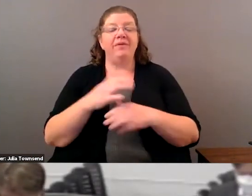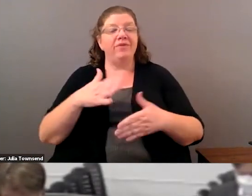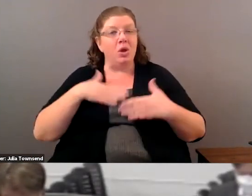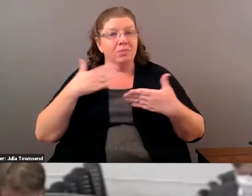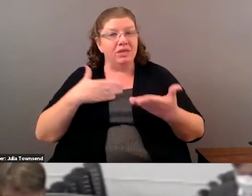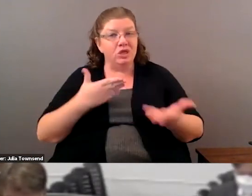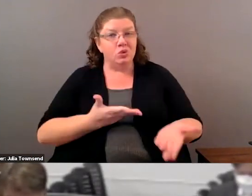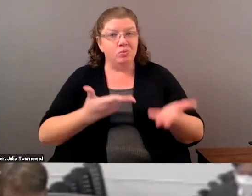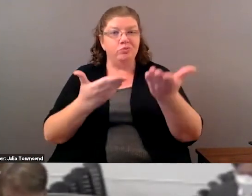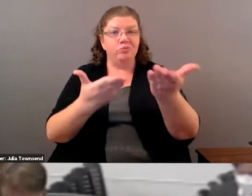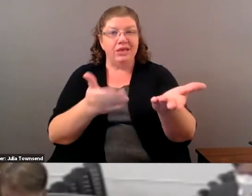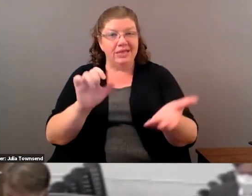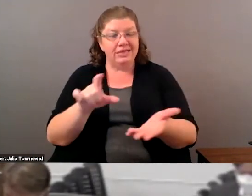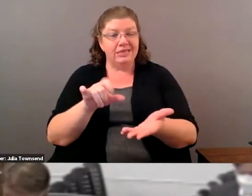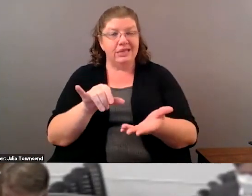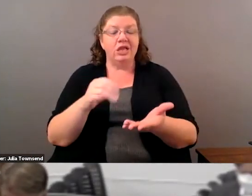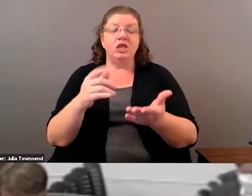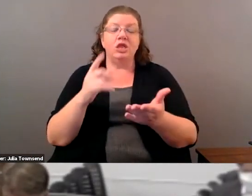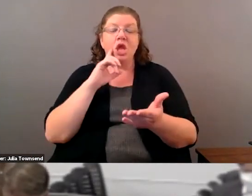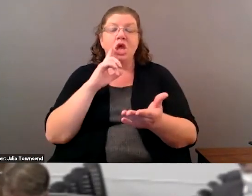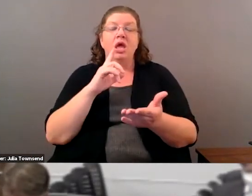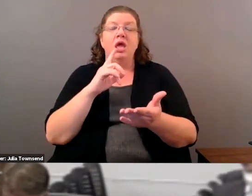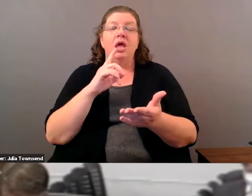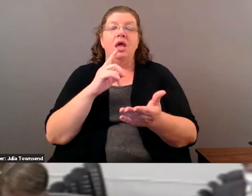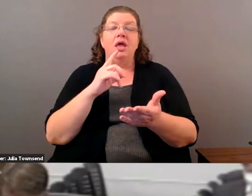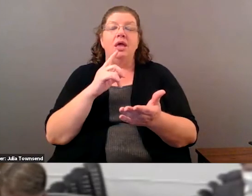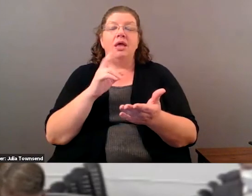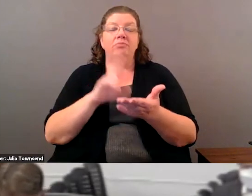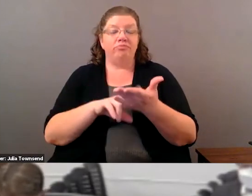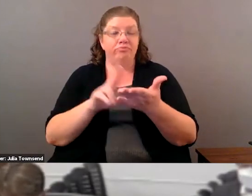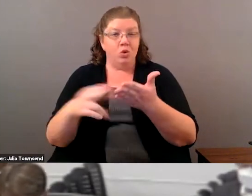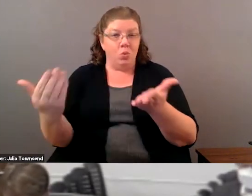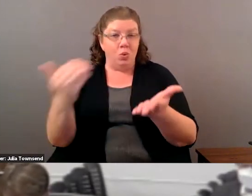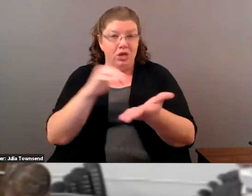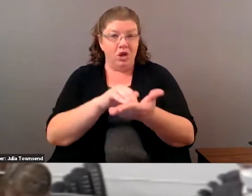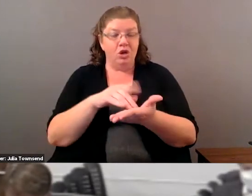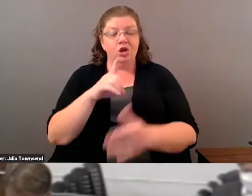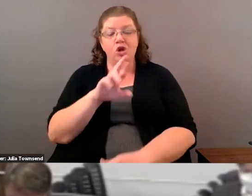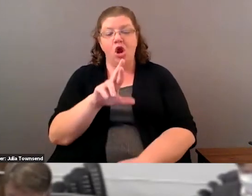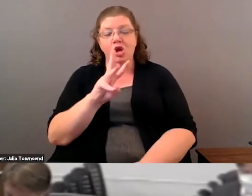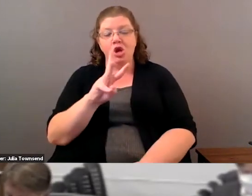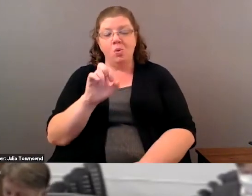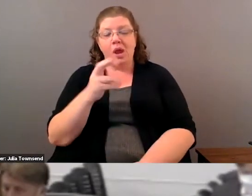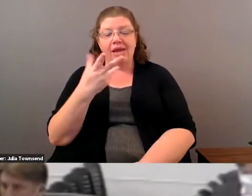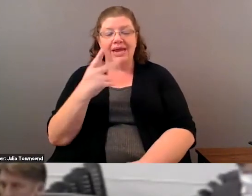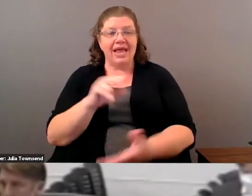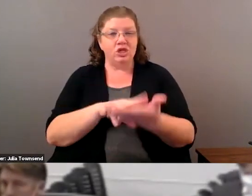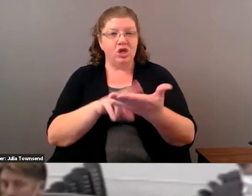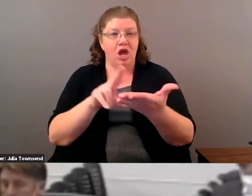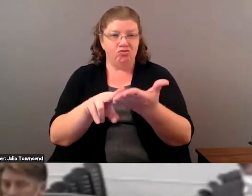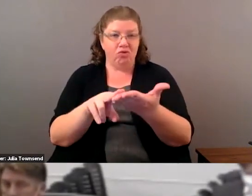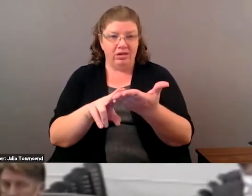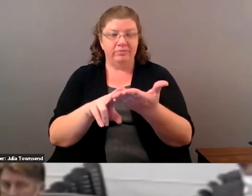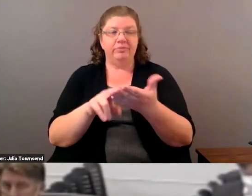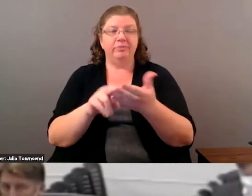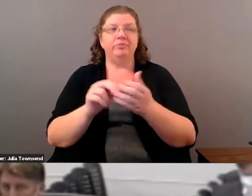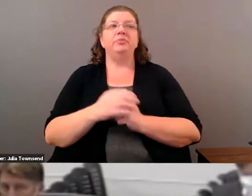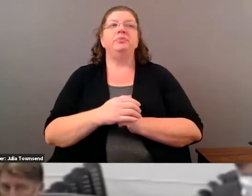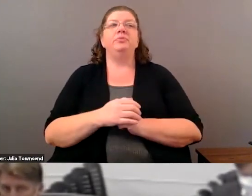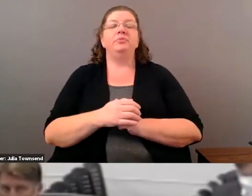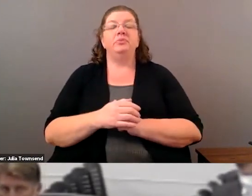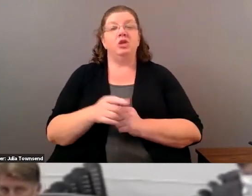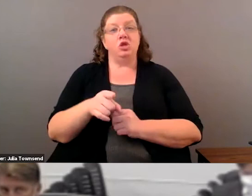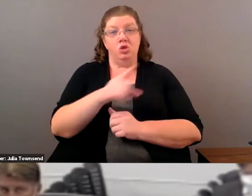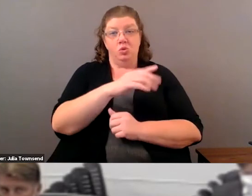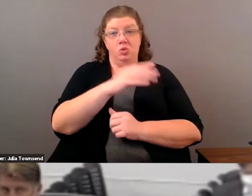this item forward to you, the renewal of Dr. Wagenek's contract. As you have been privy to